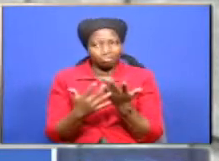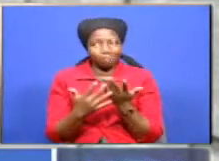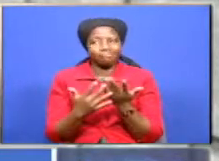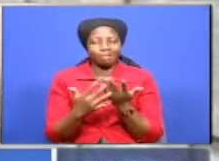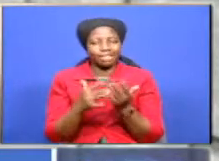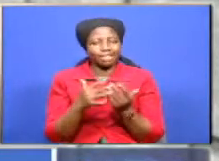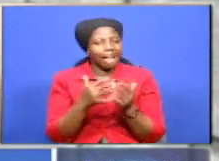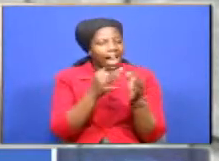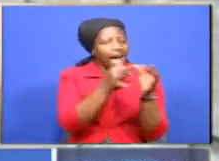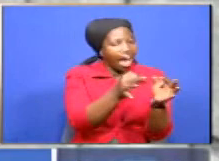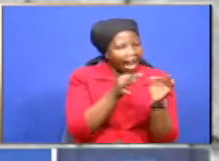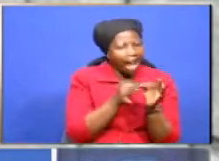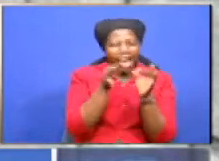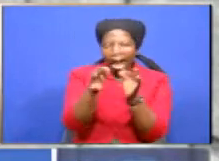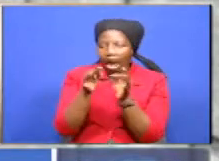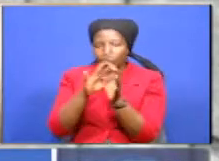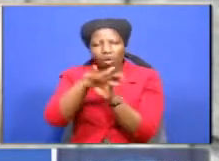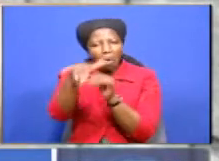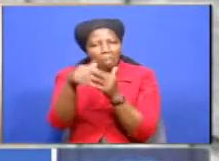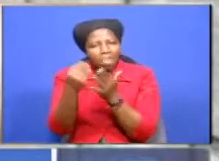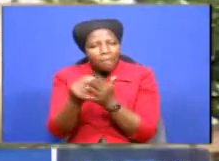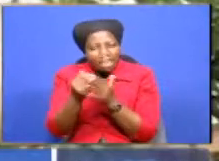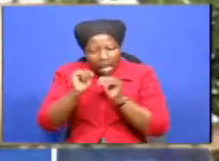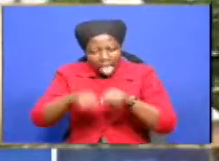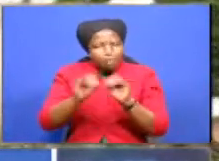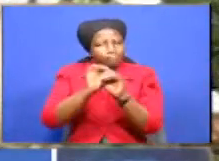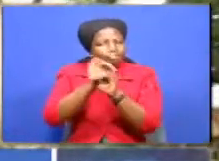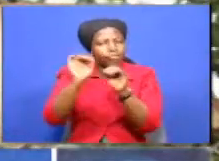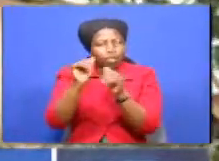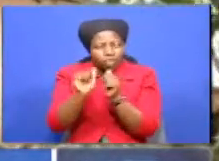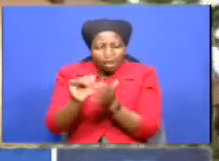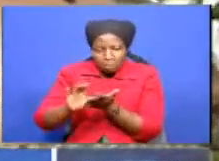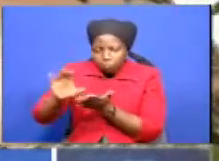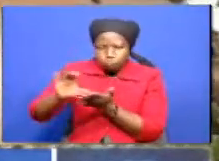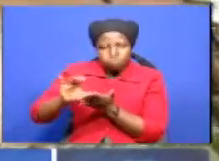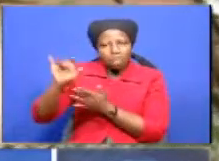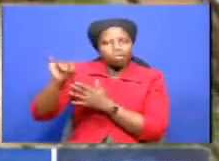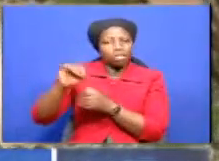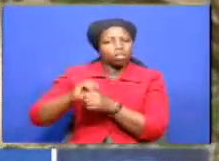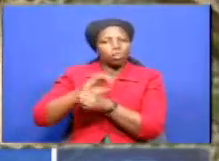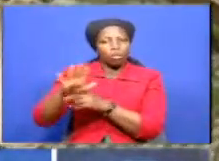account for all the monies that we have been channeling to this corona response.